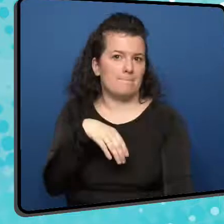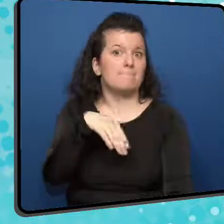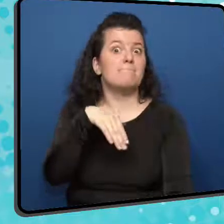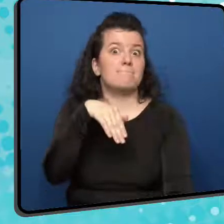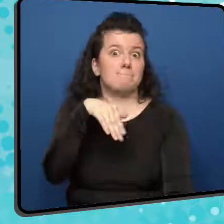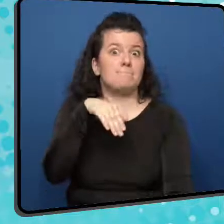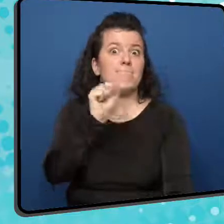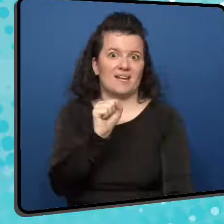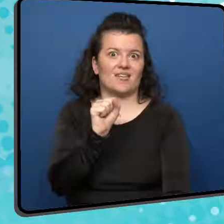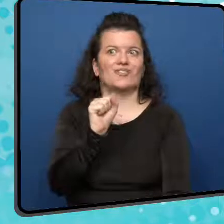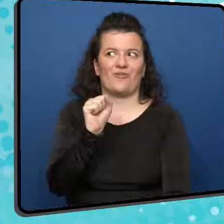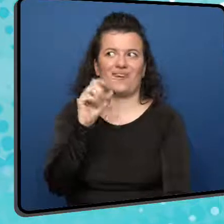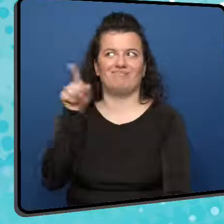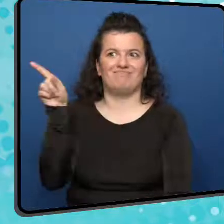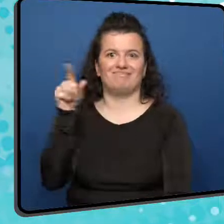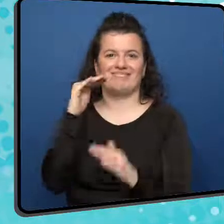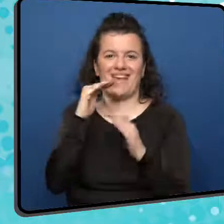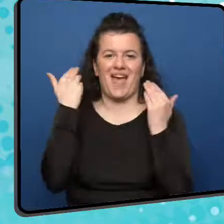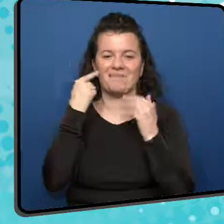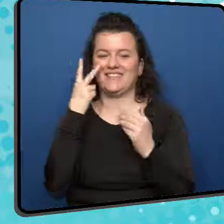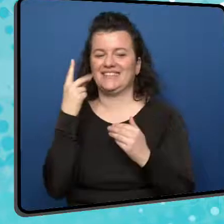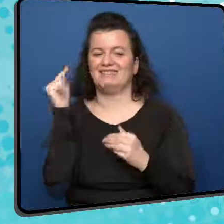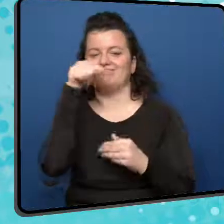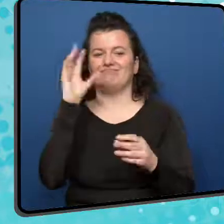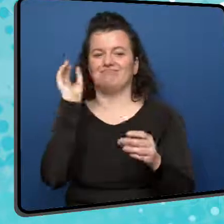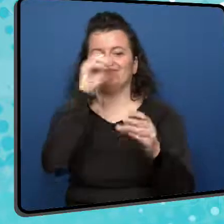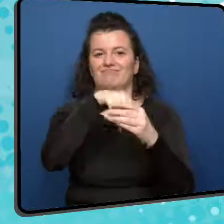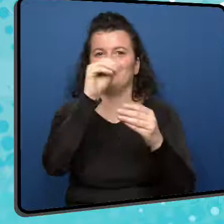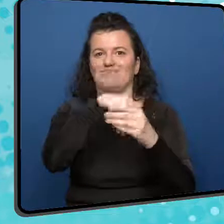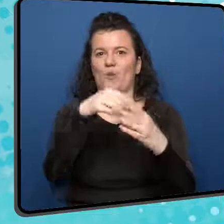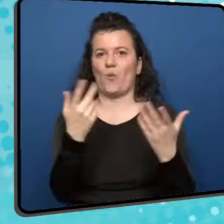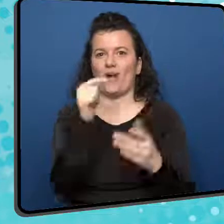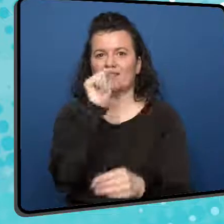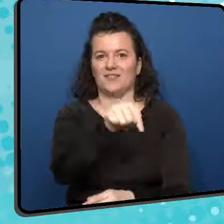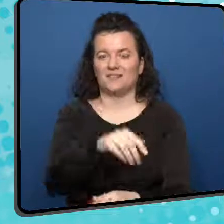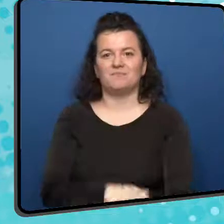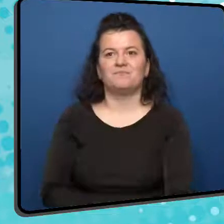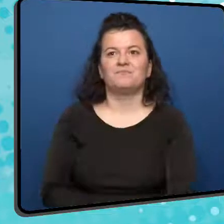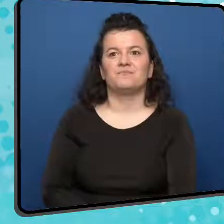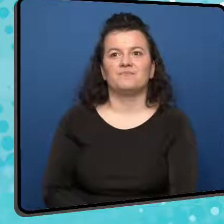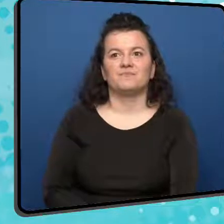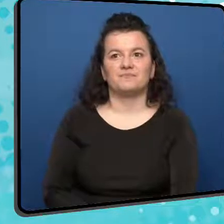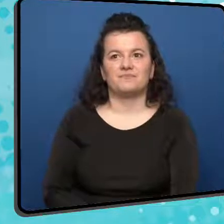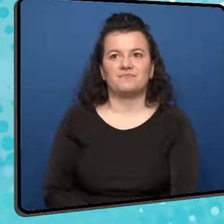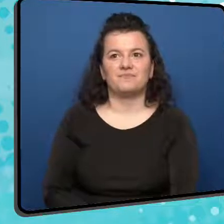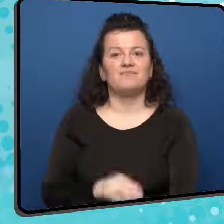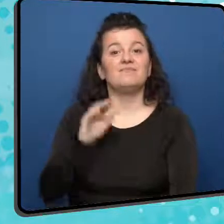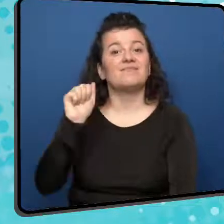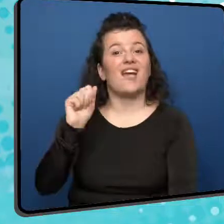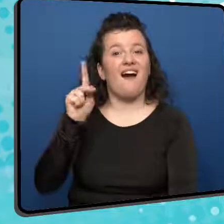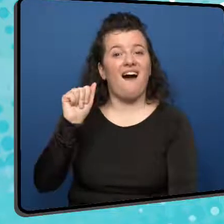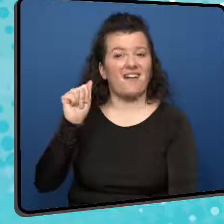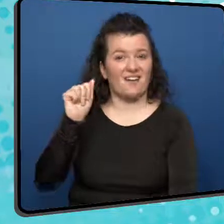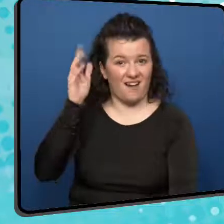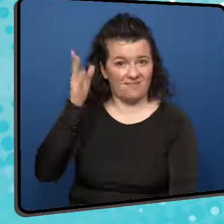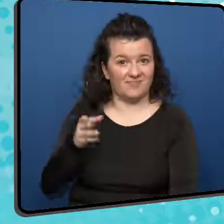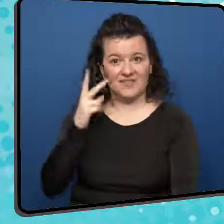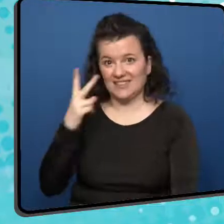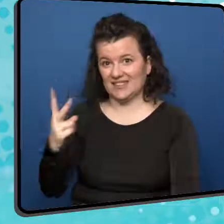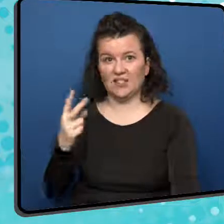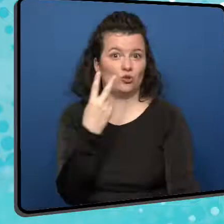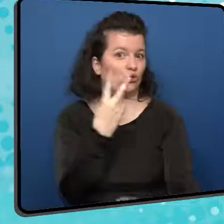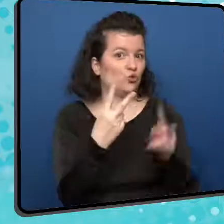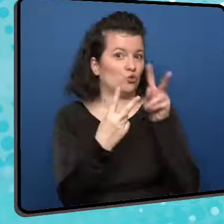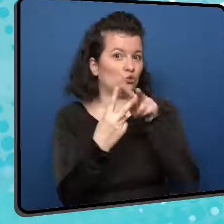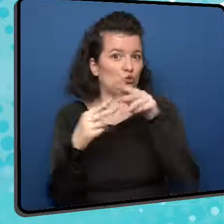popped that one in there. So these are all in a collection. So there's just 2 modules, and you can go and do the Cloud